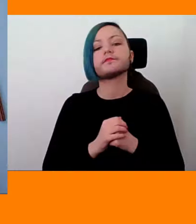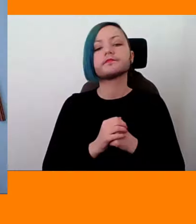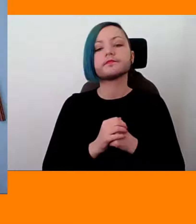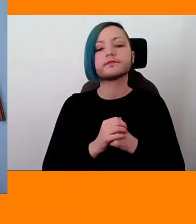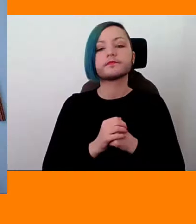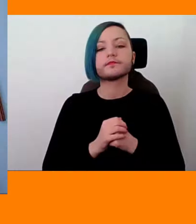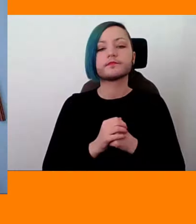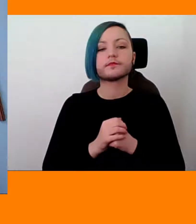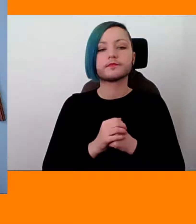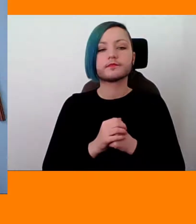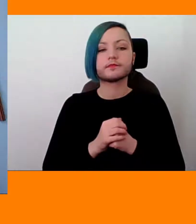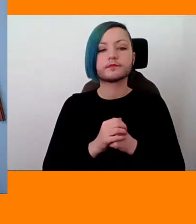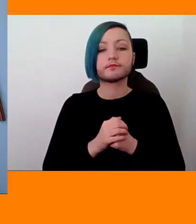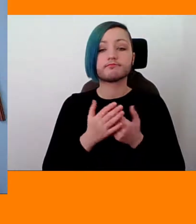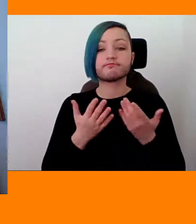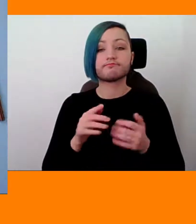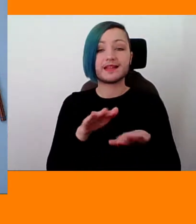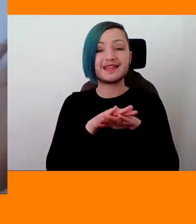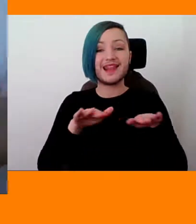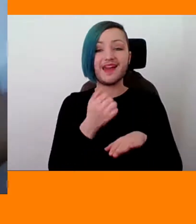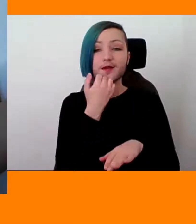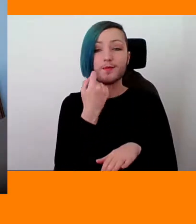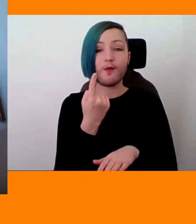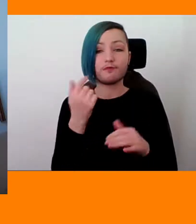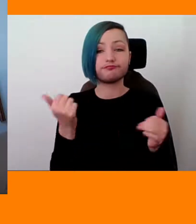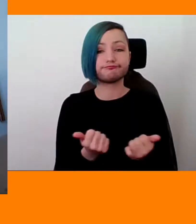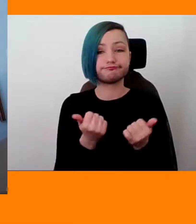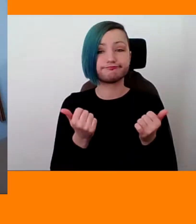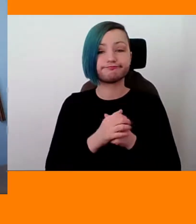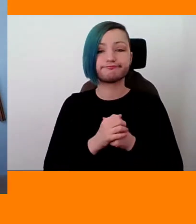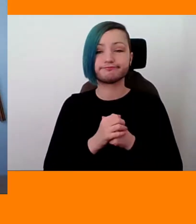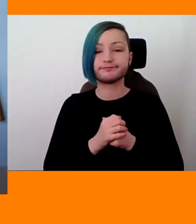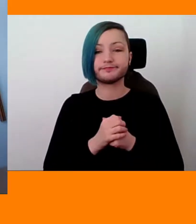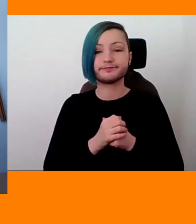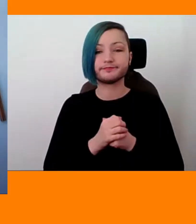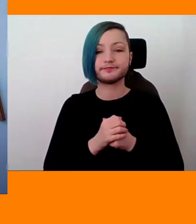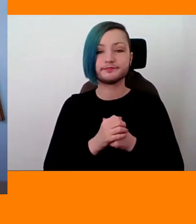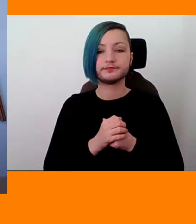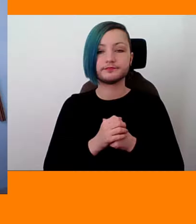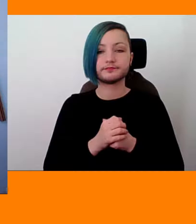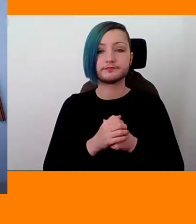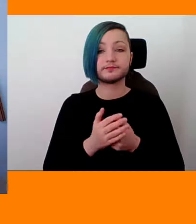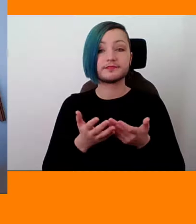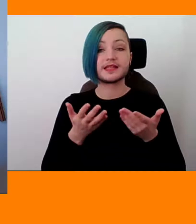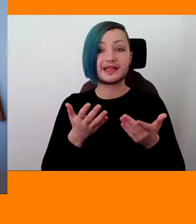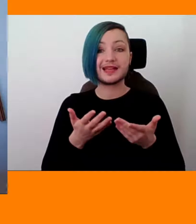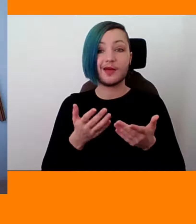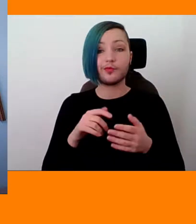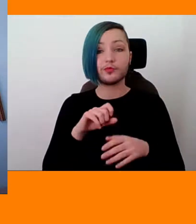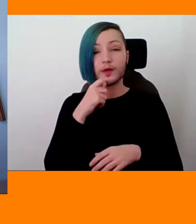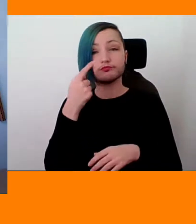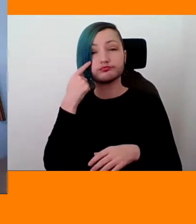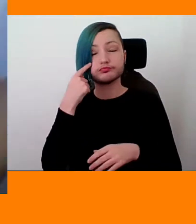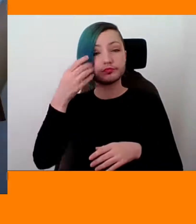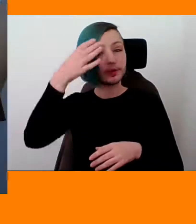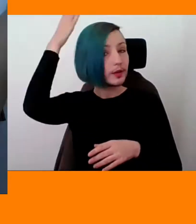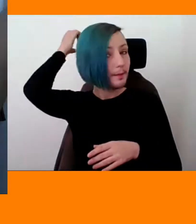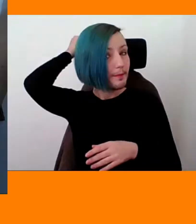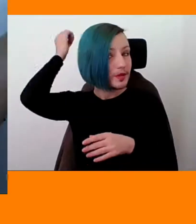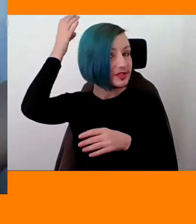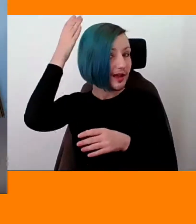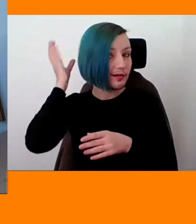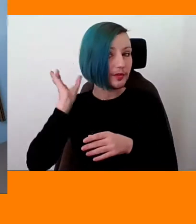And then that is your first layer. So now that we've done that, I'm going to move on to the ponytail.